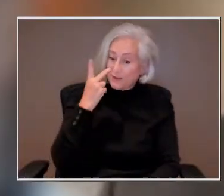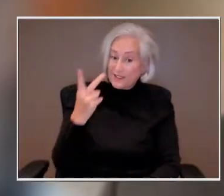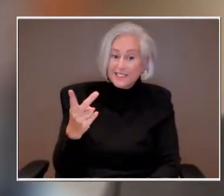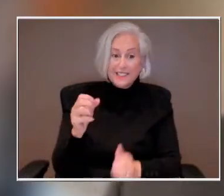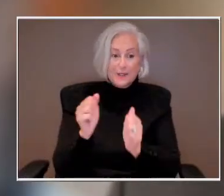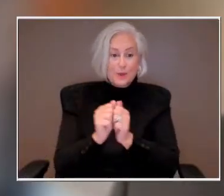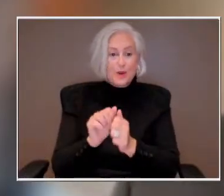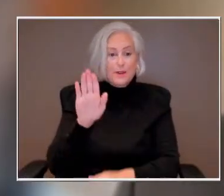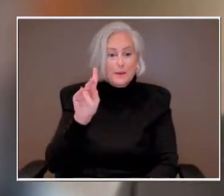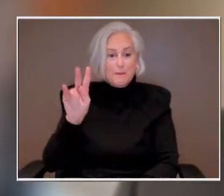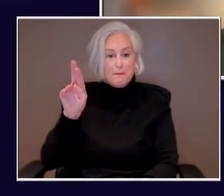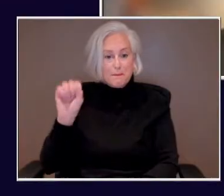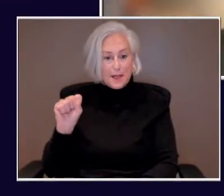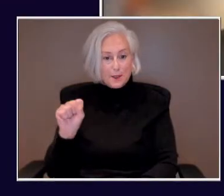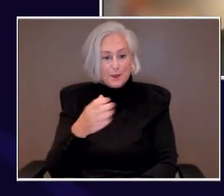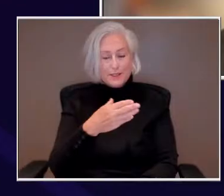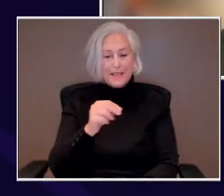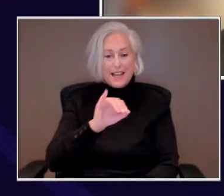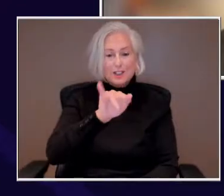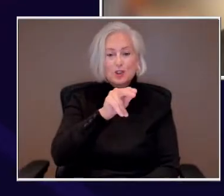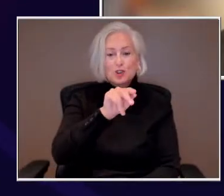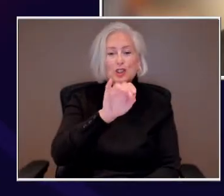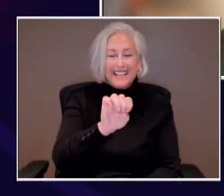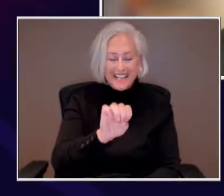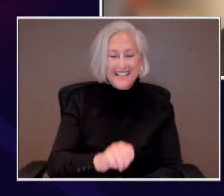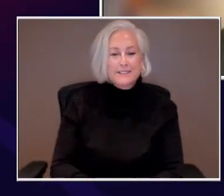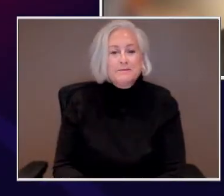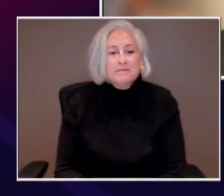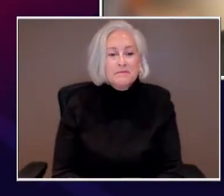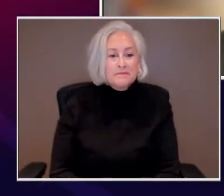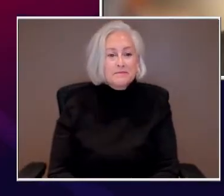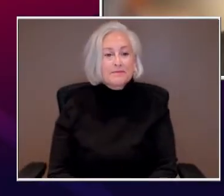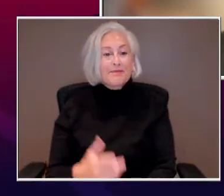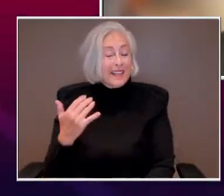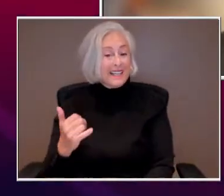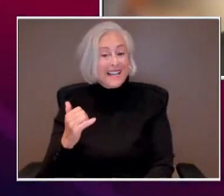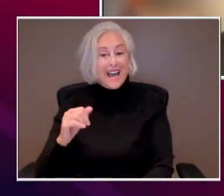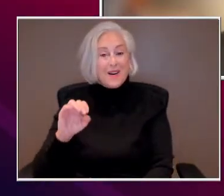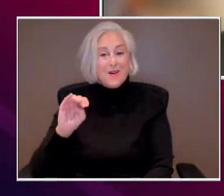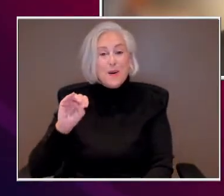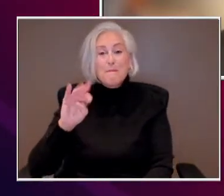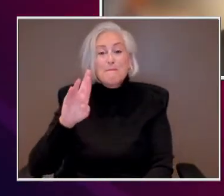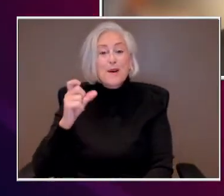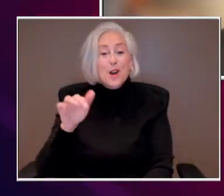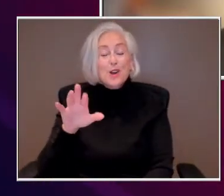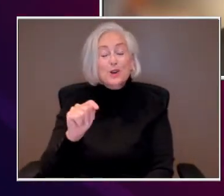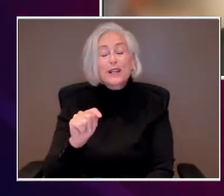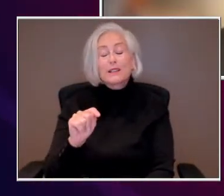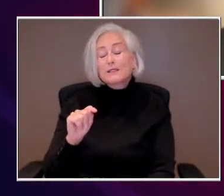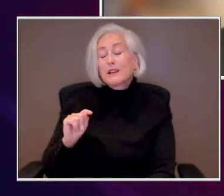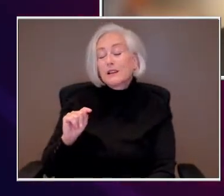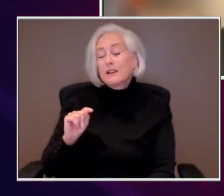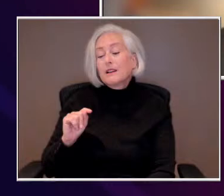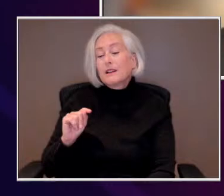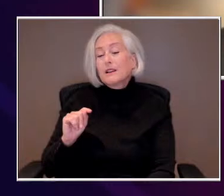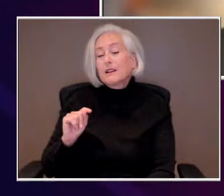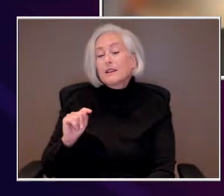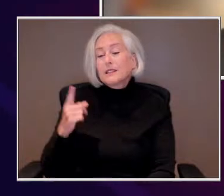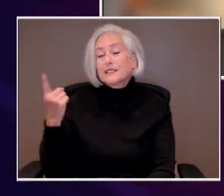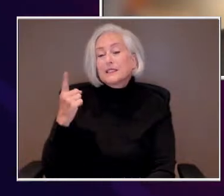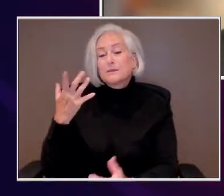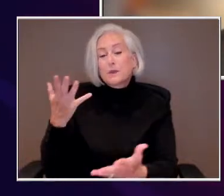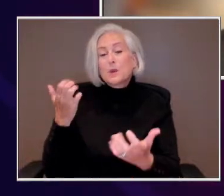Beckers. Marie has a question for Margaret. Marie wants to know, what have you started doing